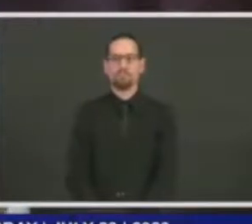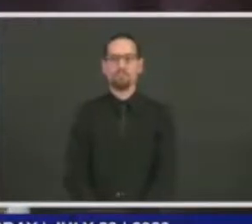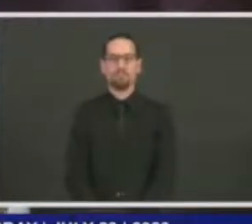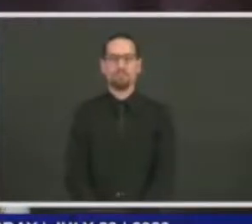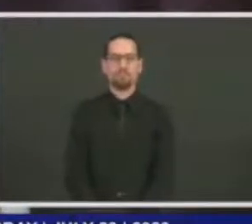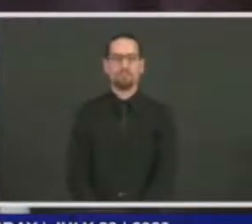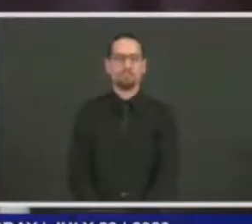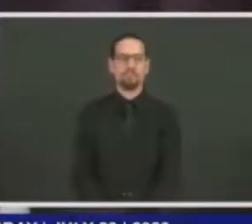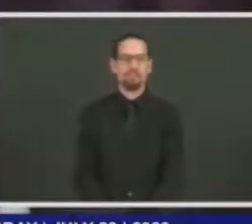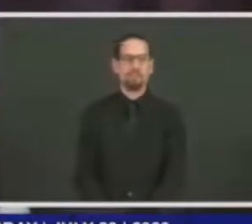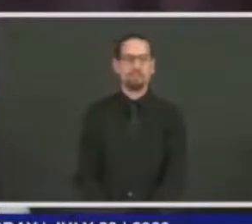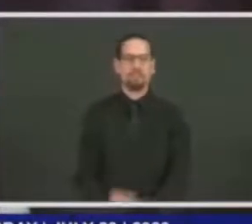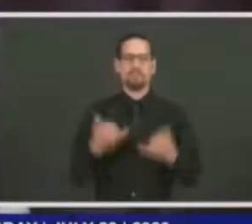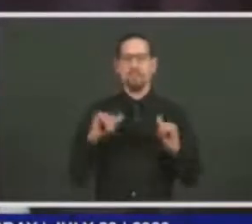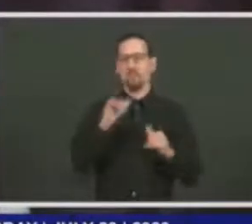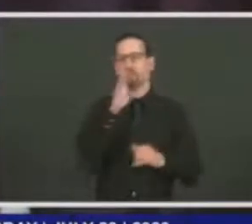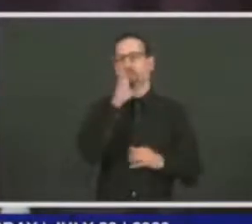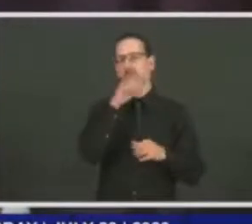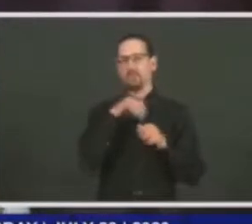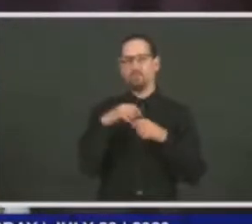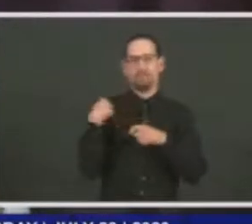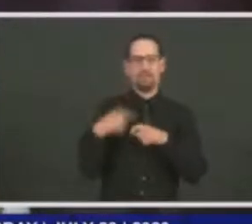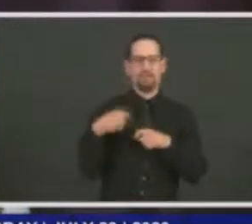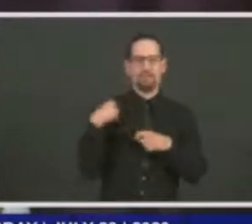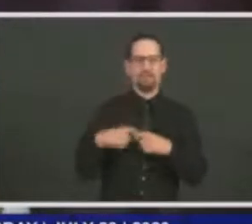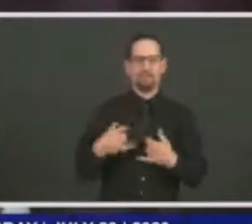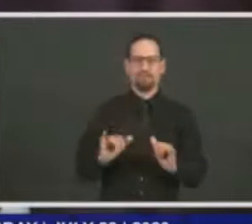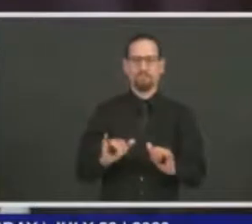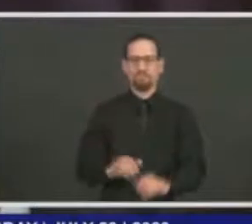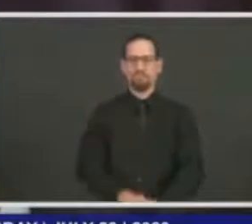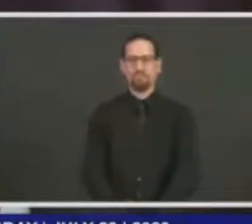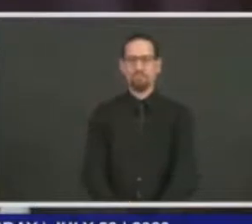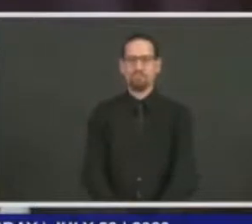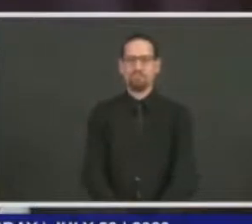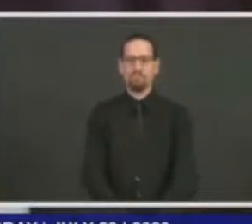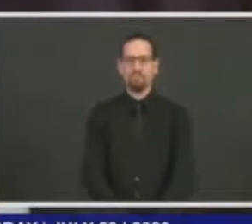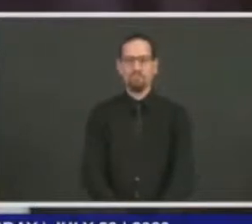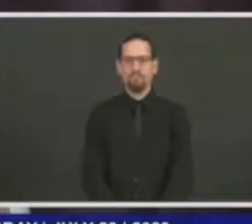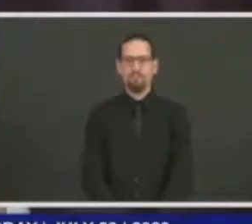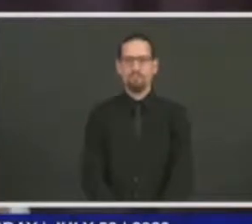y vamos a seguir viendo los números y los datos. Es la forma que nosotros hemos movilizado.